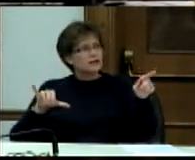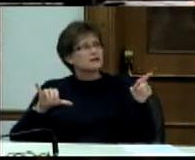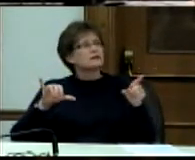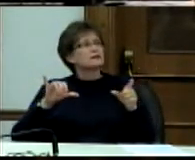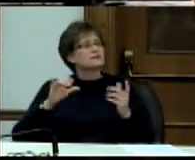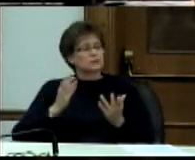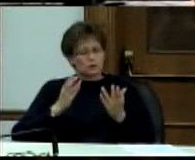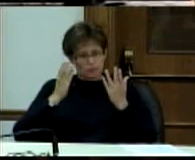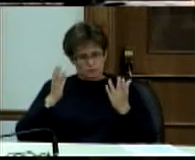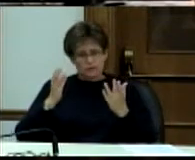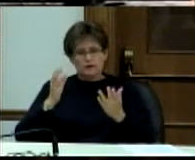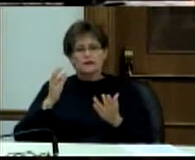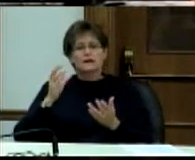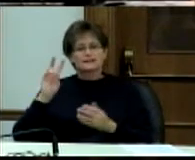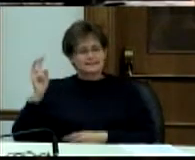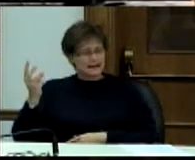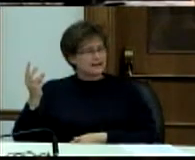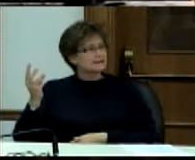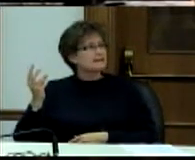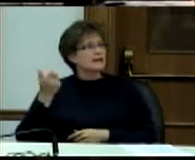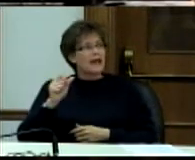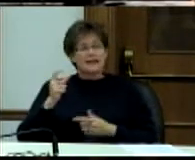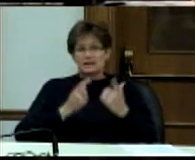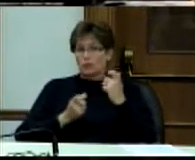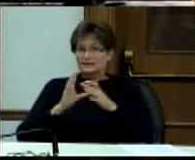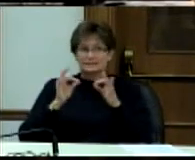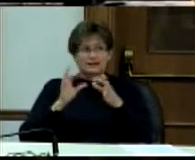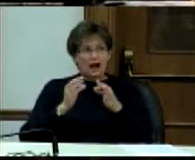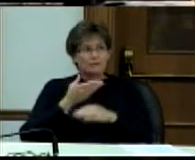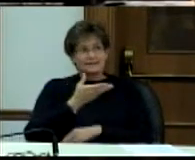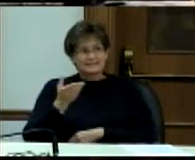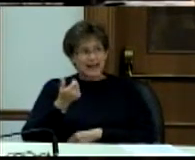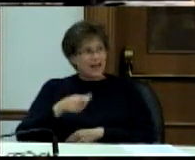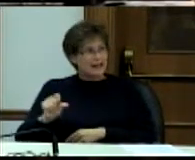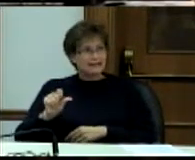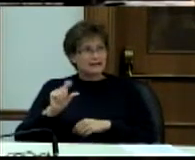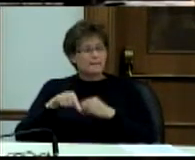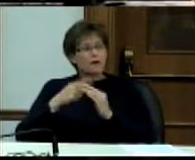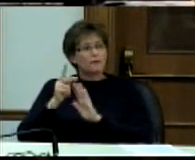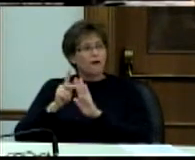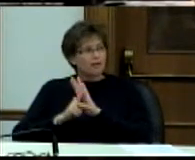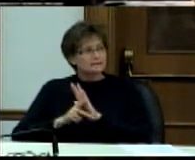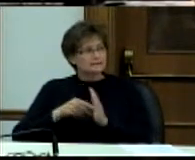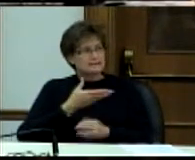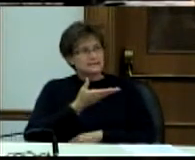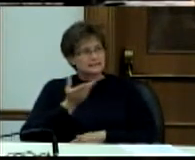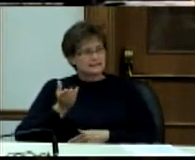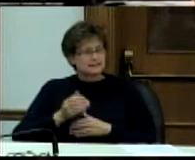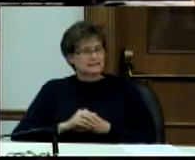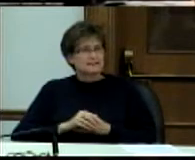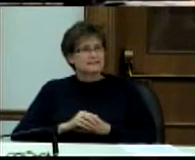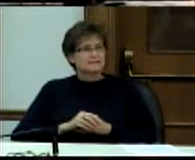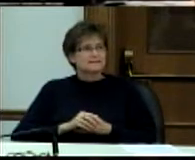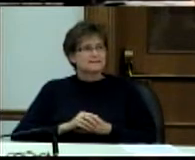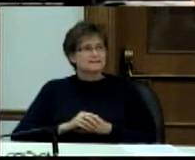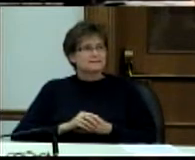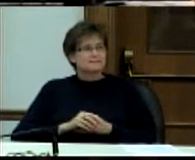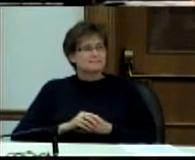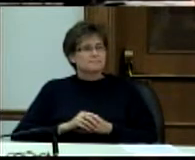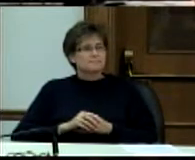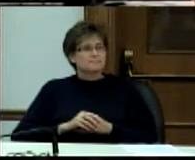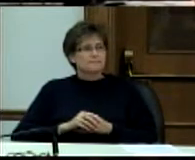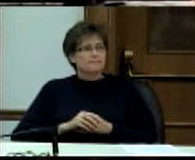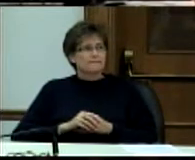the mentioned policies in one motion. Any questions or comments on any of these policies?